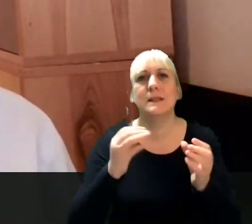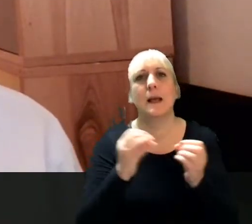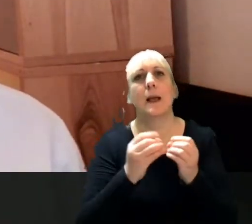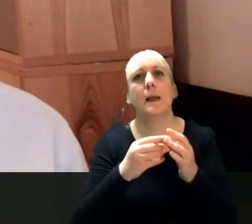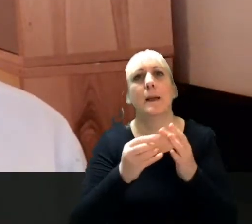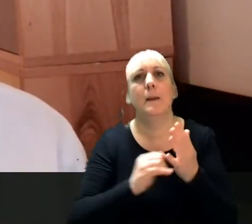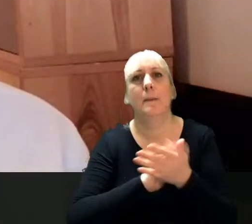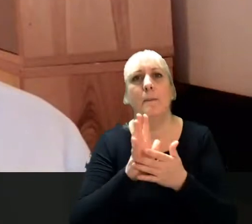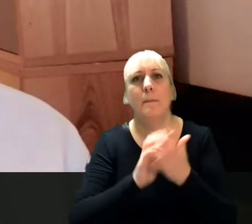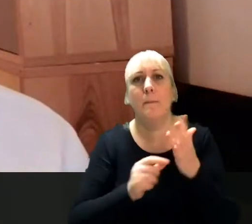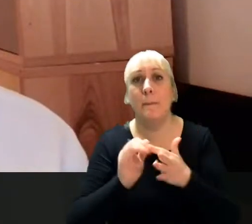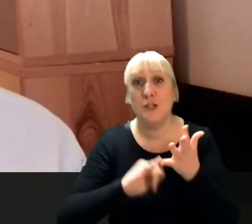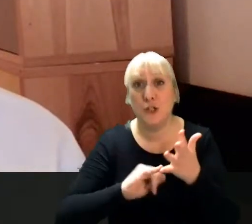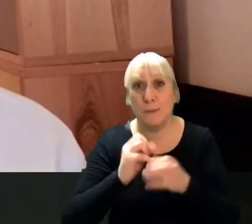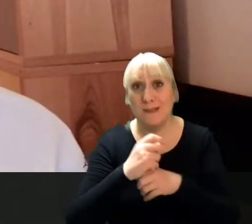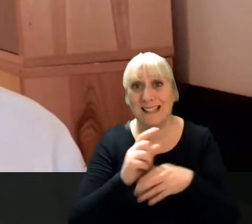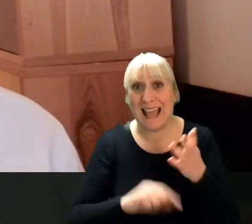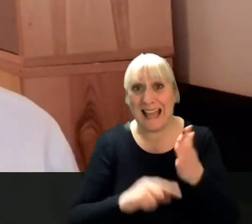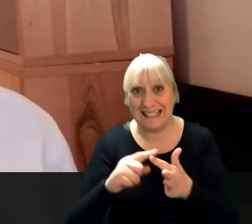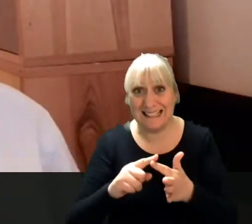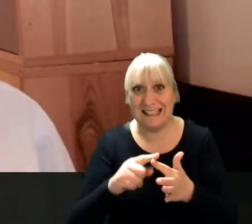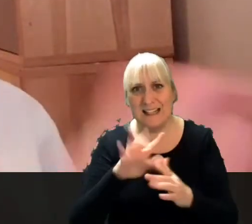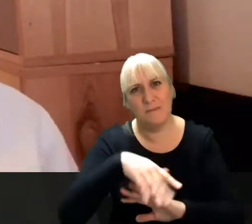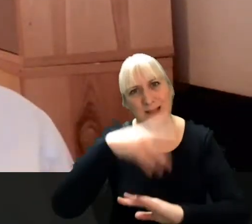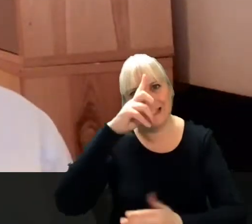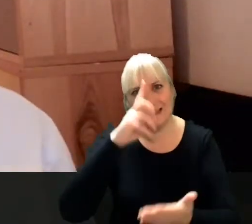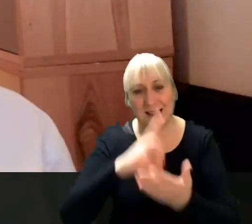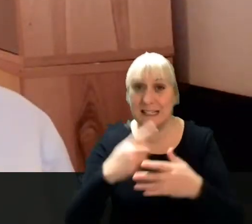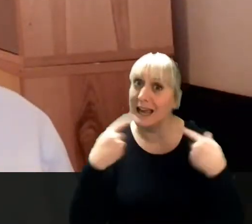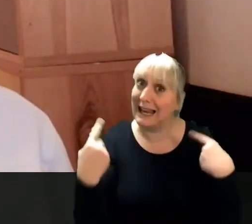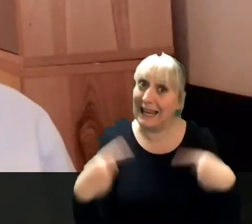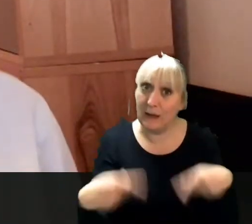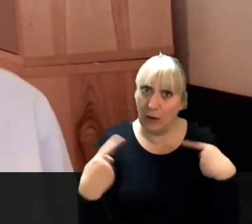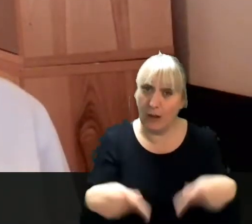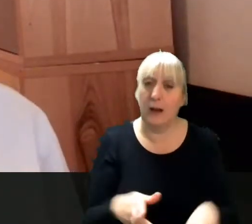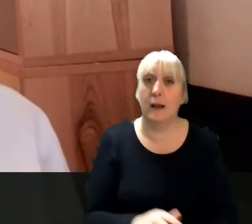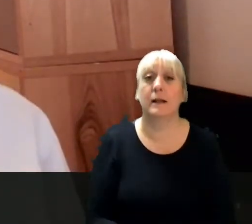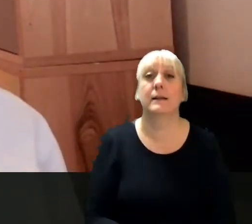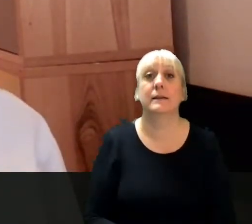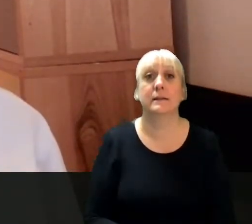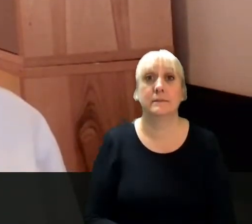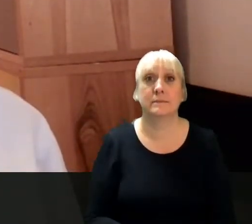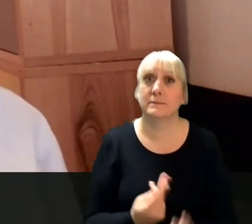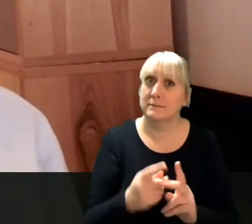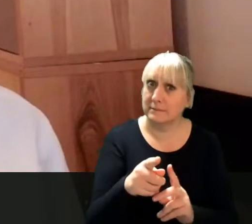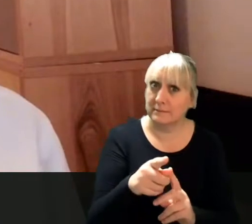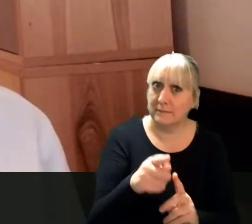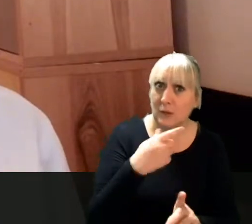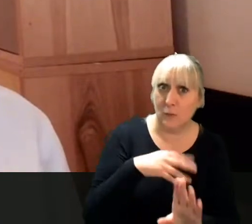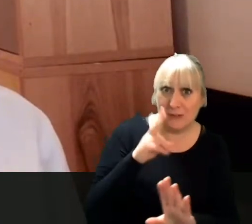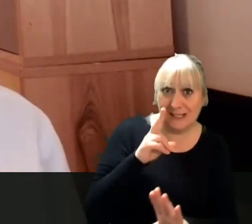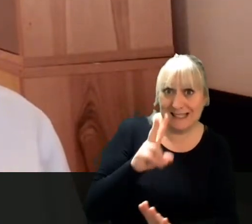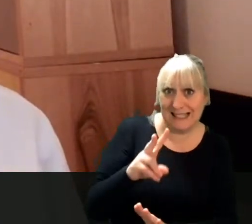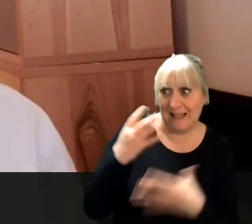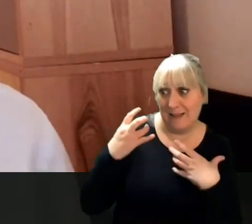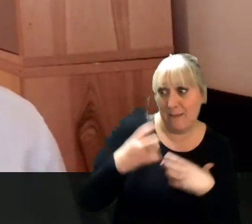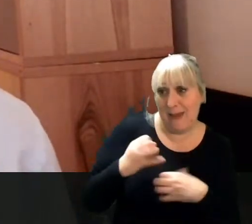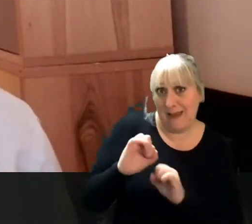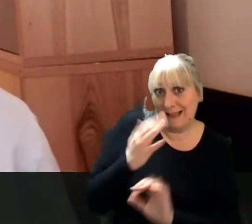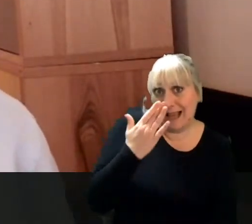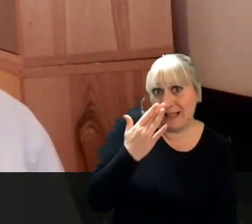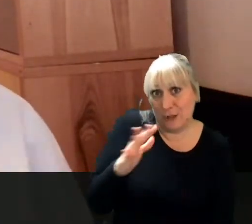that have been ruled illegal. And if you want to see what the Mayor's attitude to disabled people